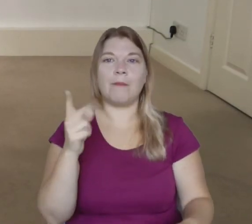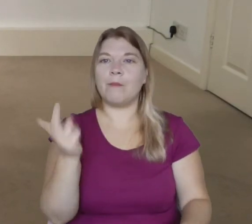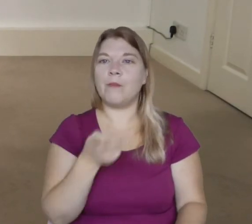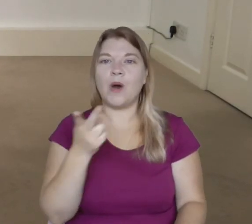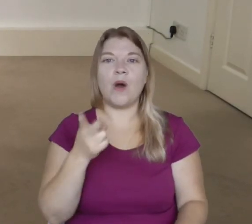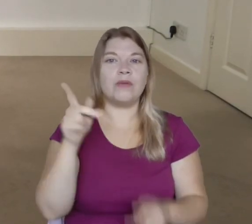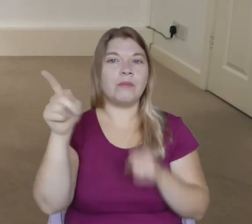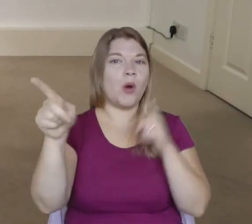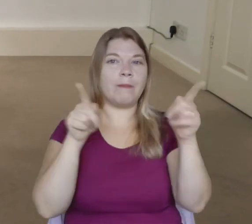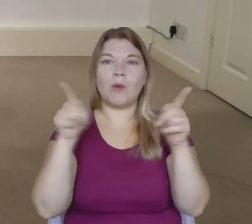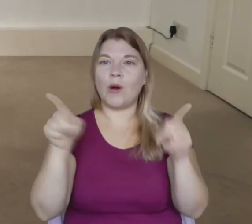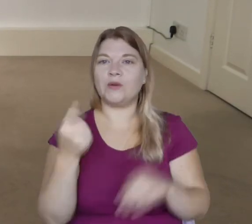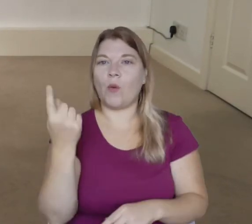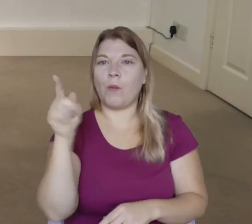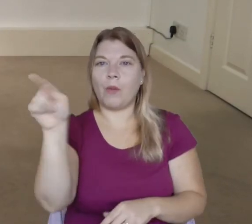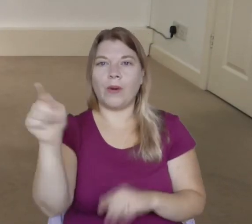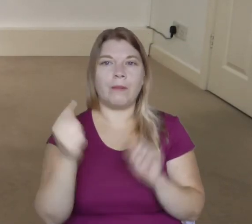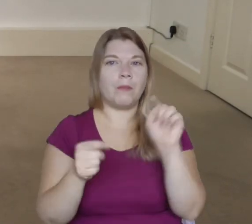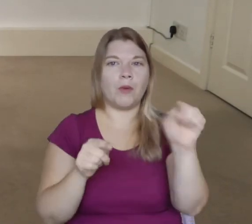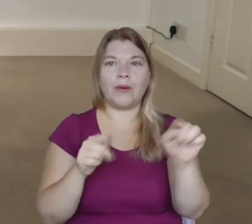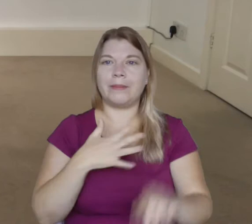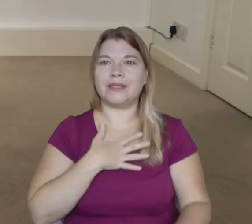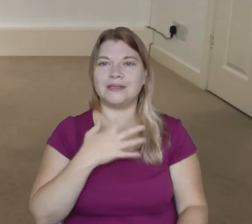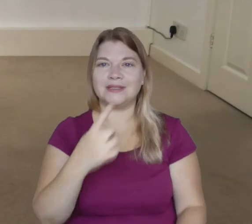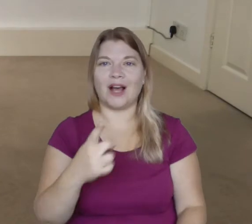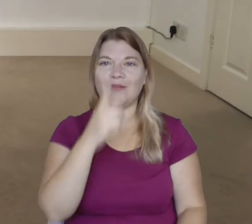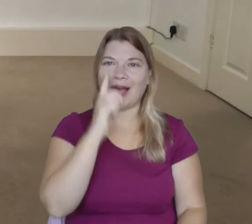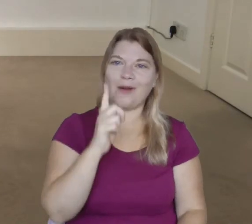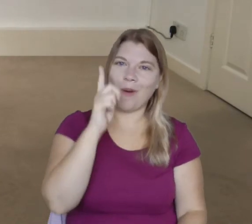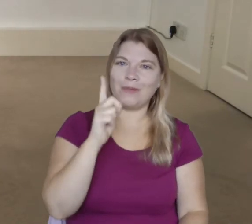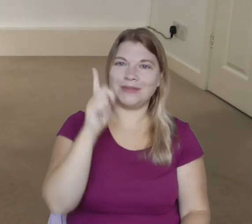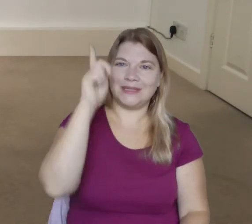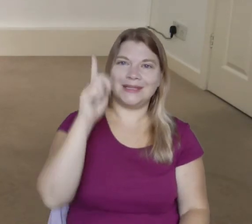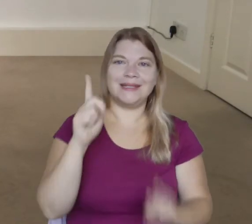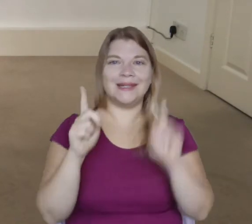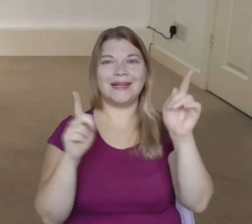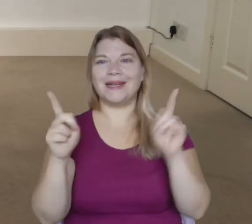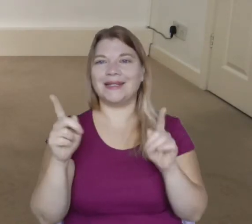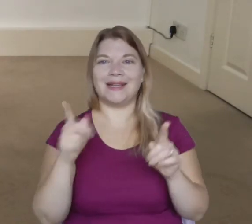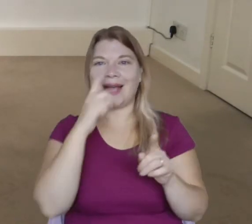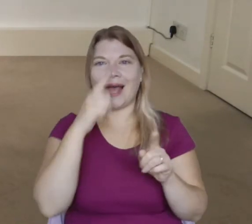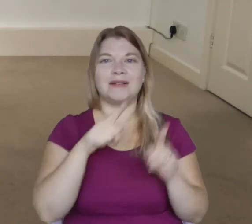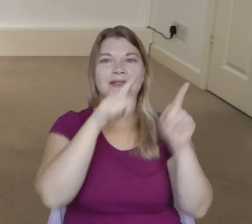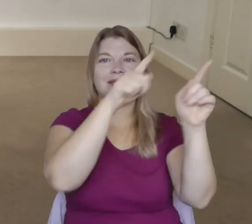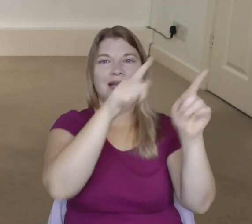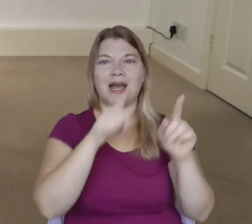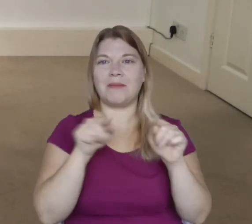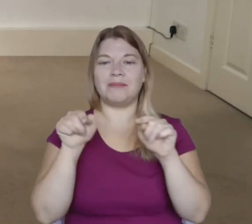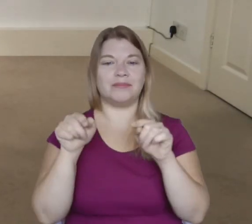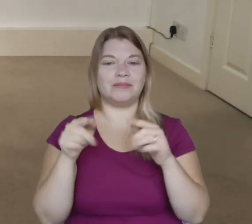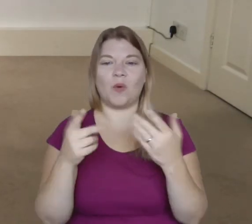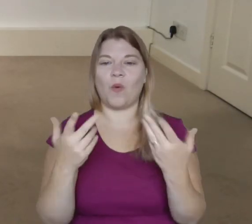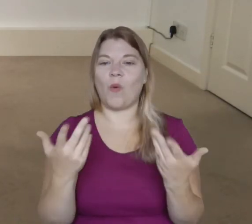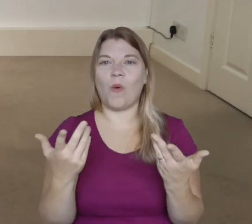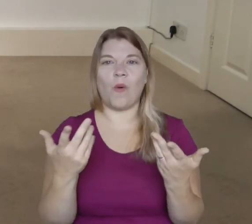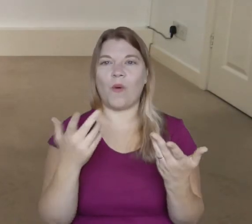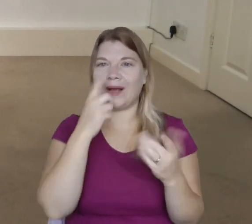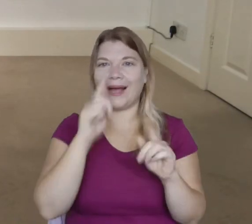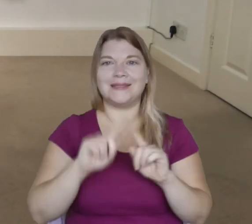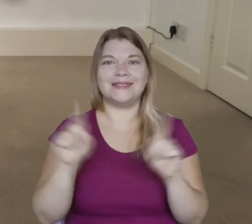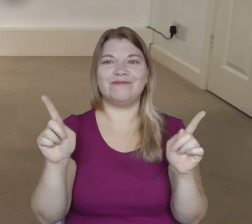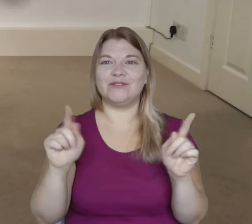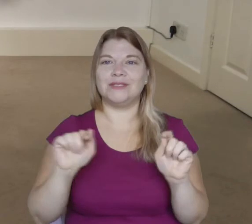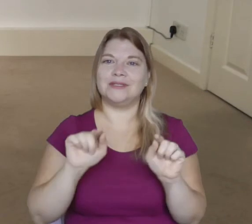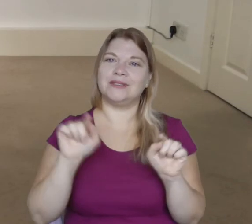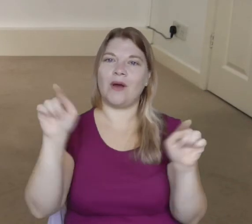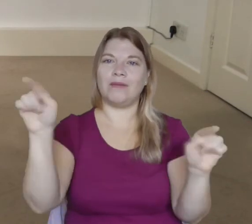arms together, we can stretch up to the ceiling, our arms can go in the same direction as each other, or they can go in